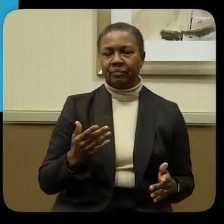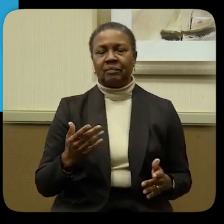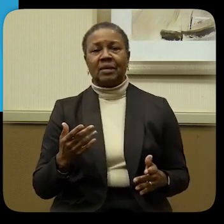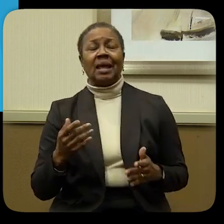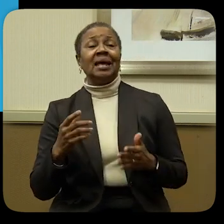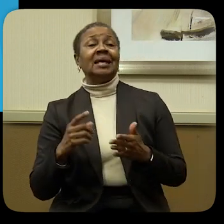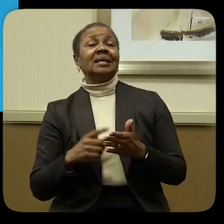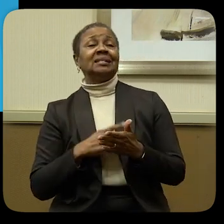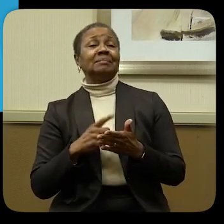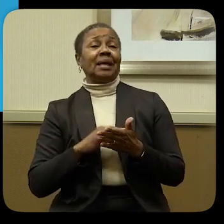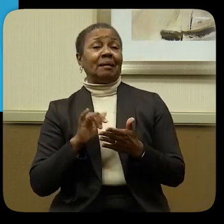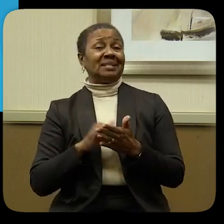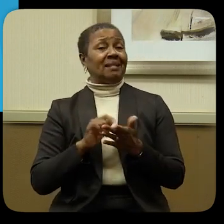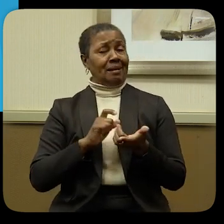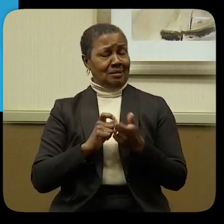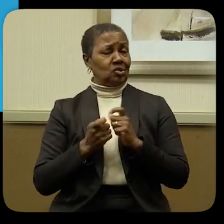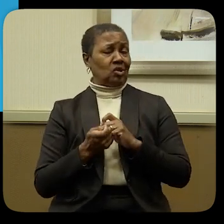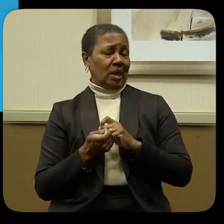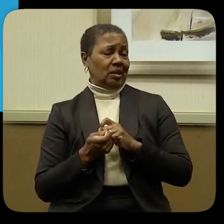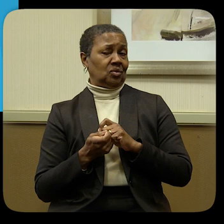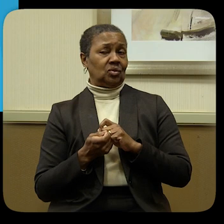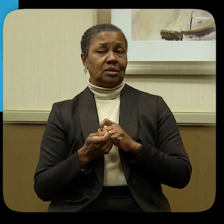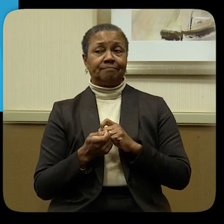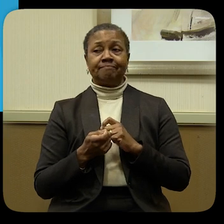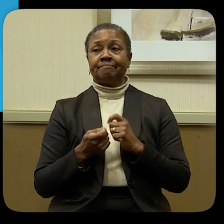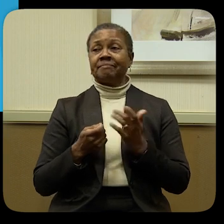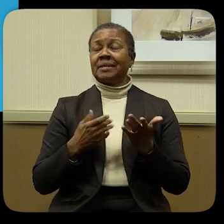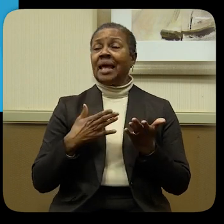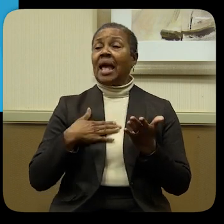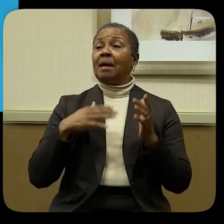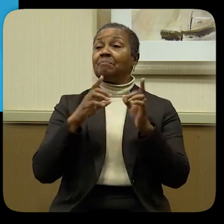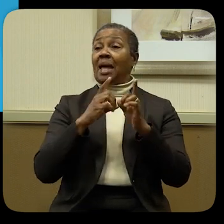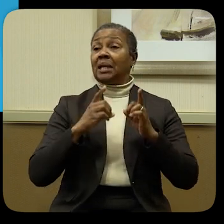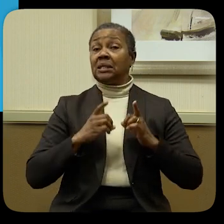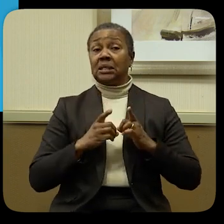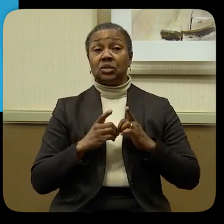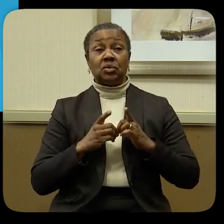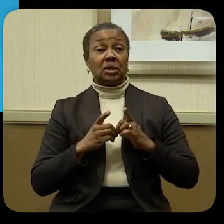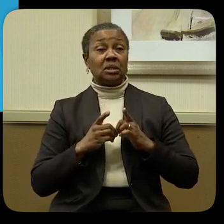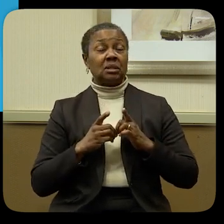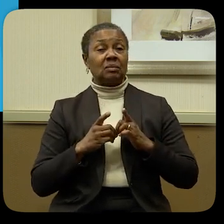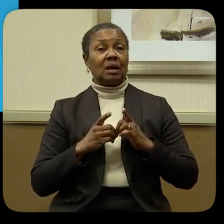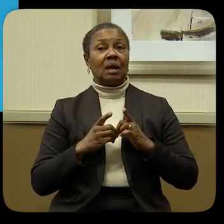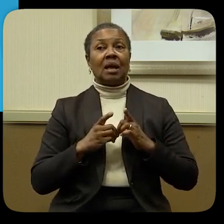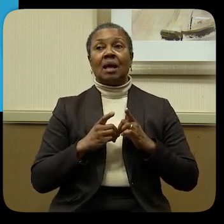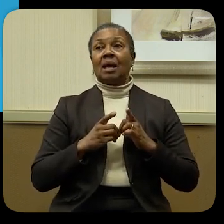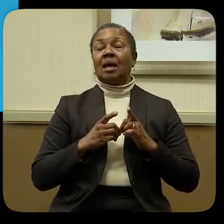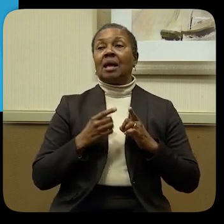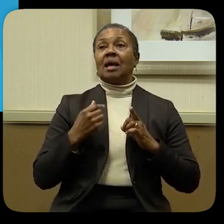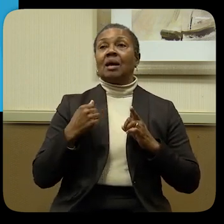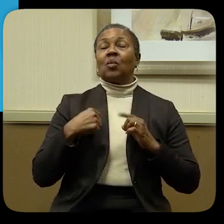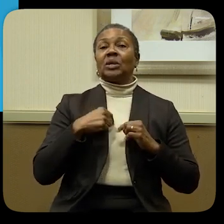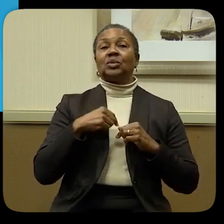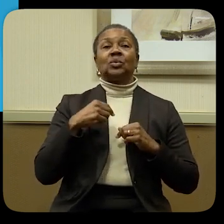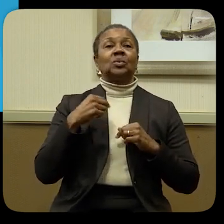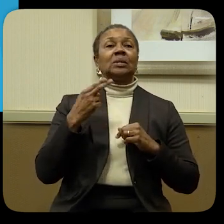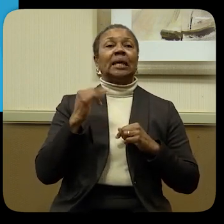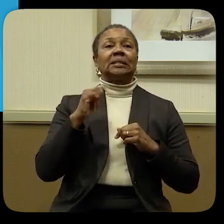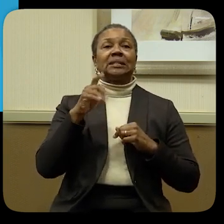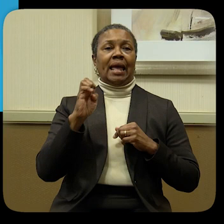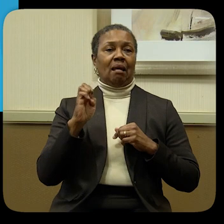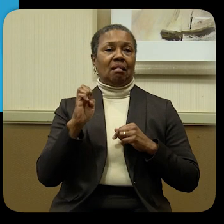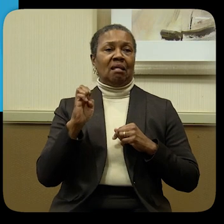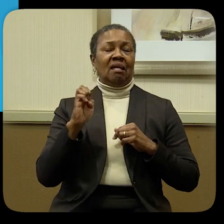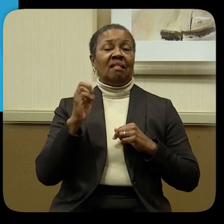So sometimes we've seen that change. In my district where like my house feeds into Hinsdale, they